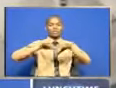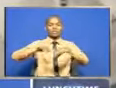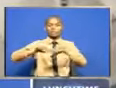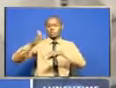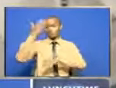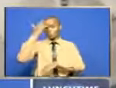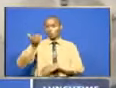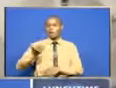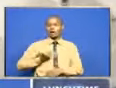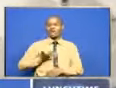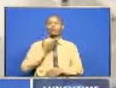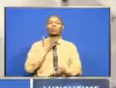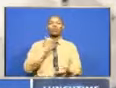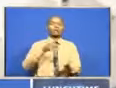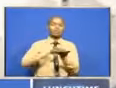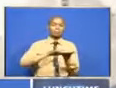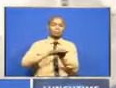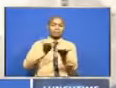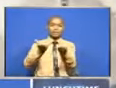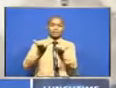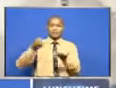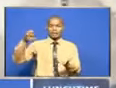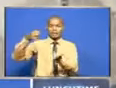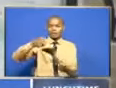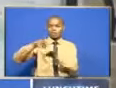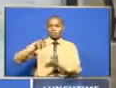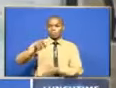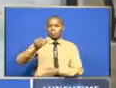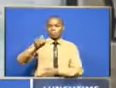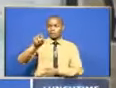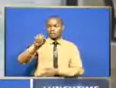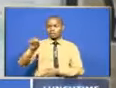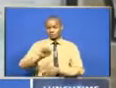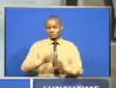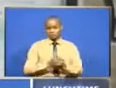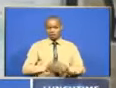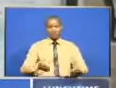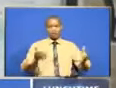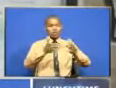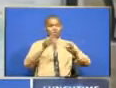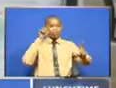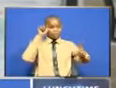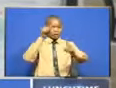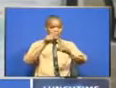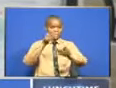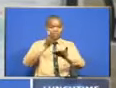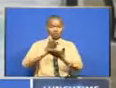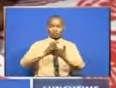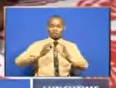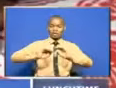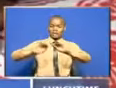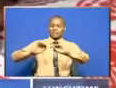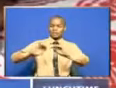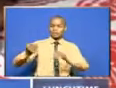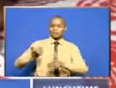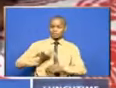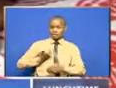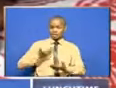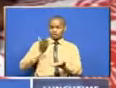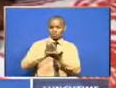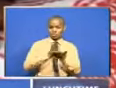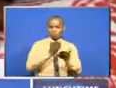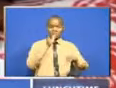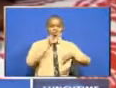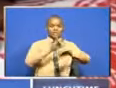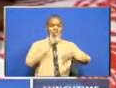needs, including sanitary towels. The group says it aims to sensitize young girls on effects of teenage pregnancies and the spread